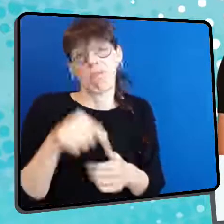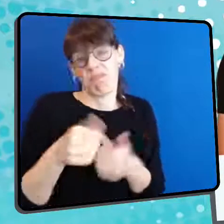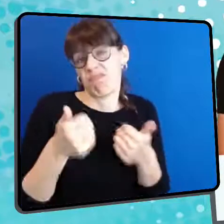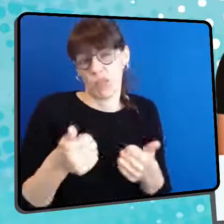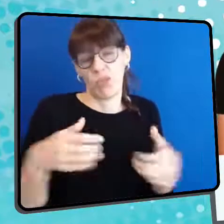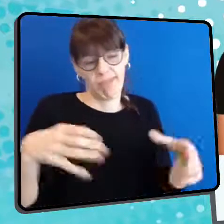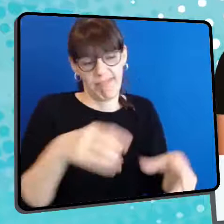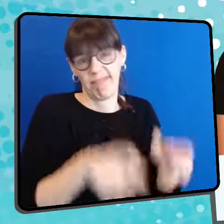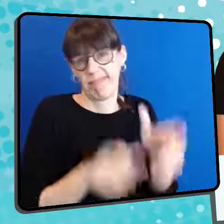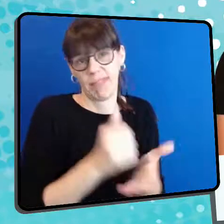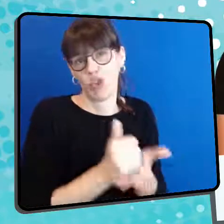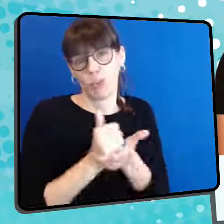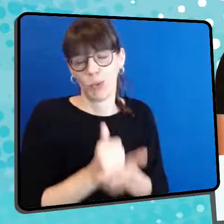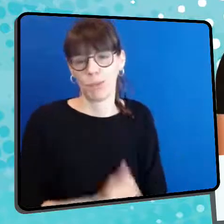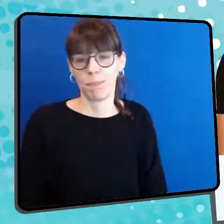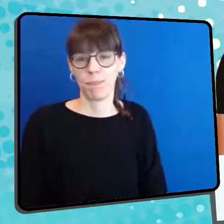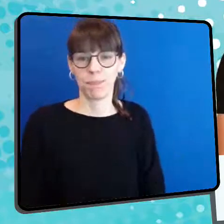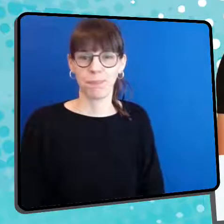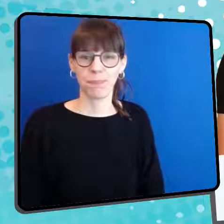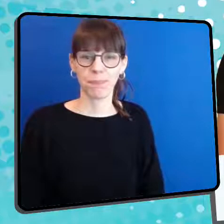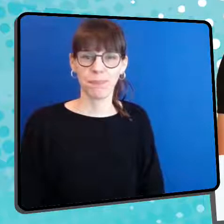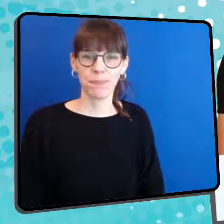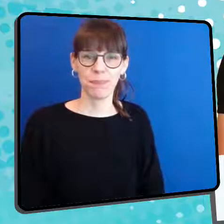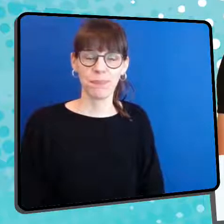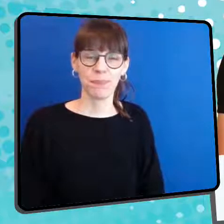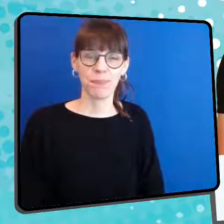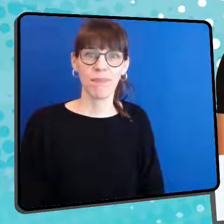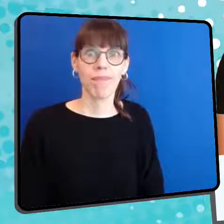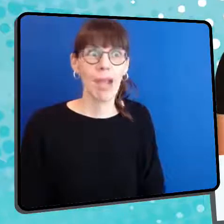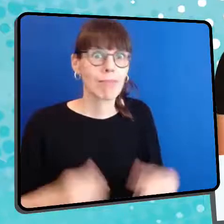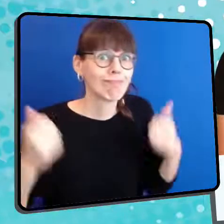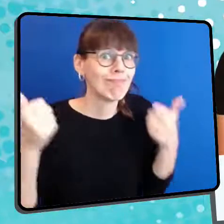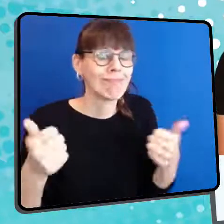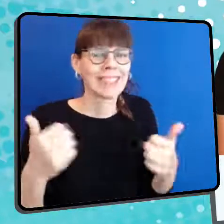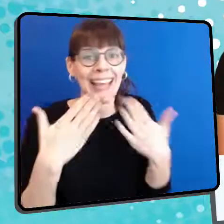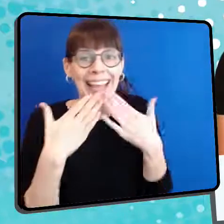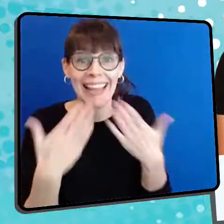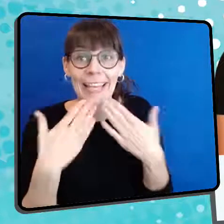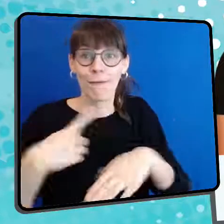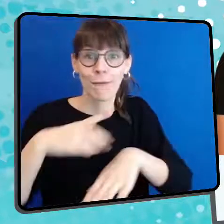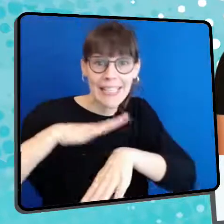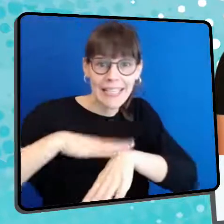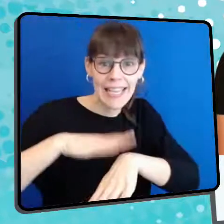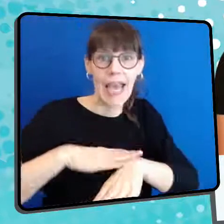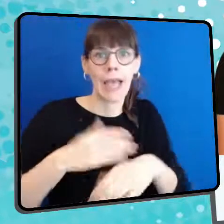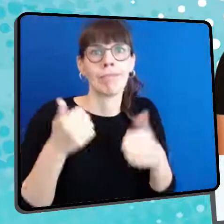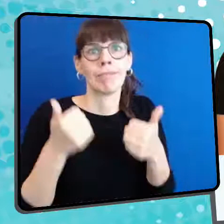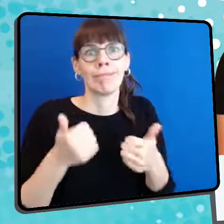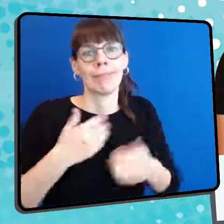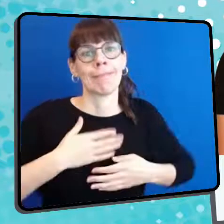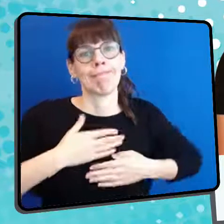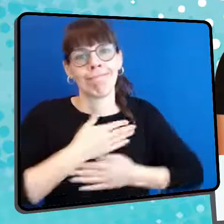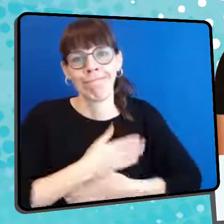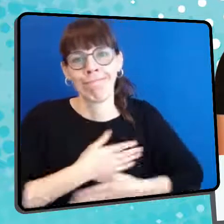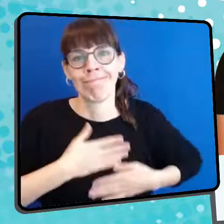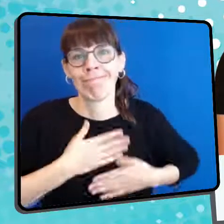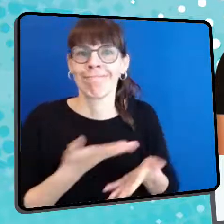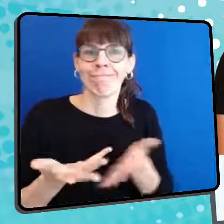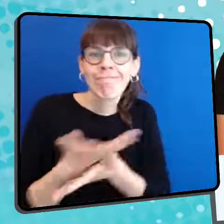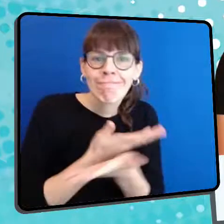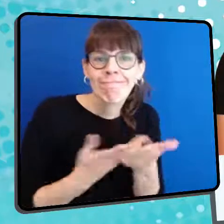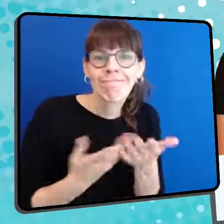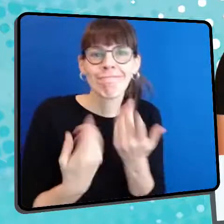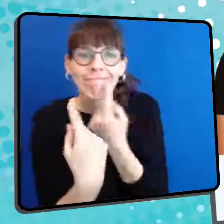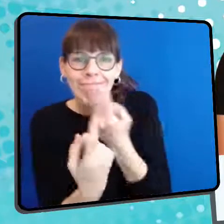Wonderful. Well, thank you so much for your time, Willem. It's been a pleasure speaking with you. And obviously, you